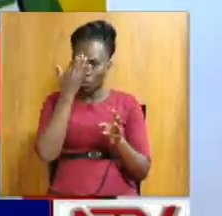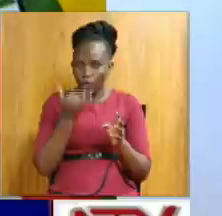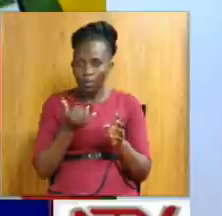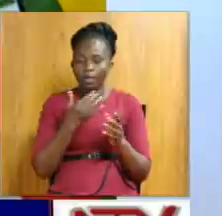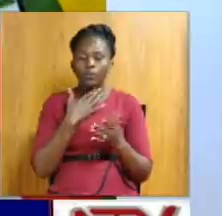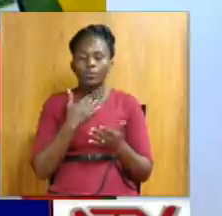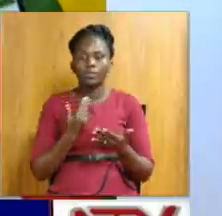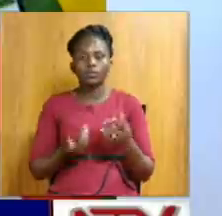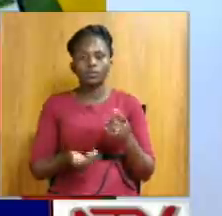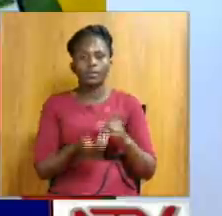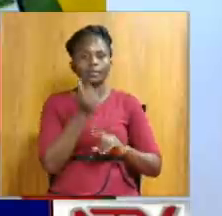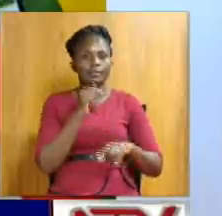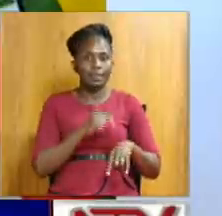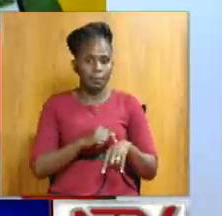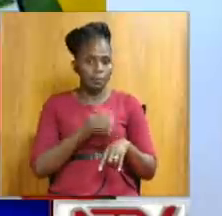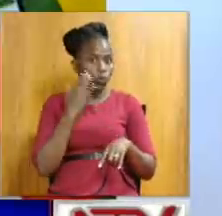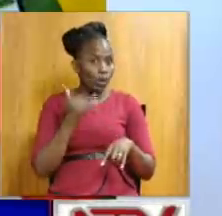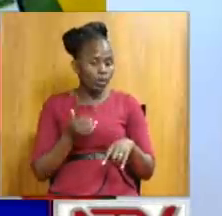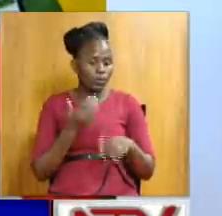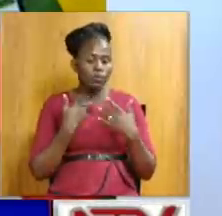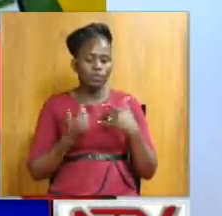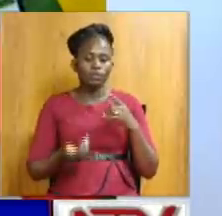so that we find better solutions.